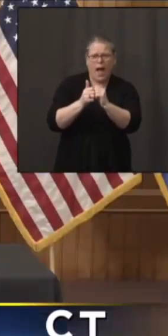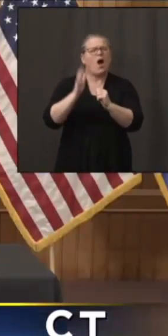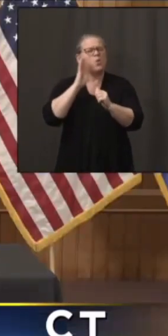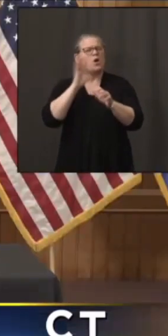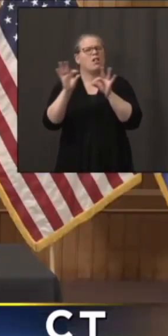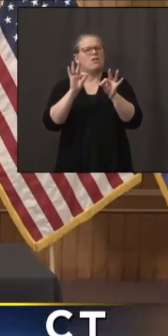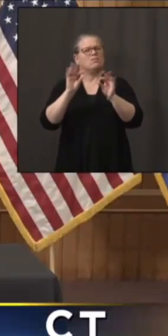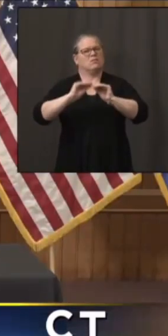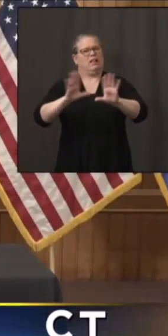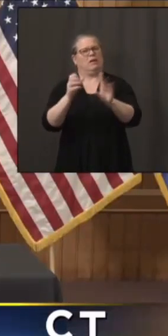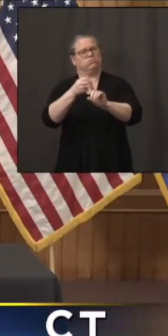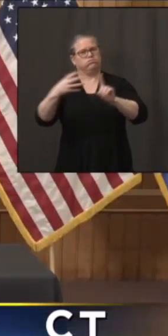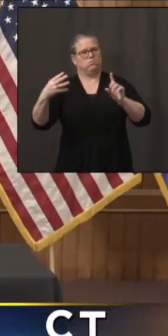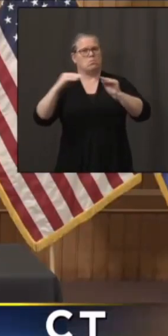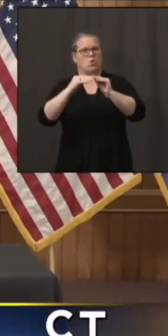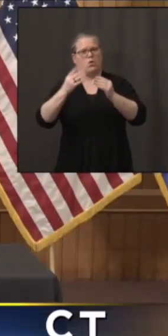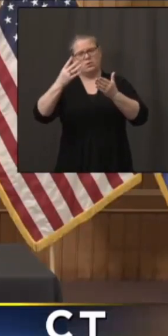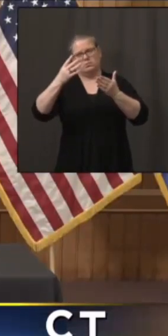Okay, thank you.